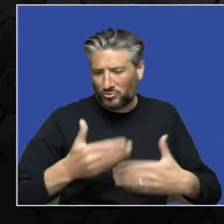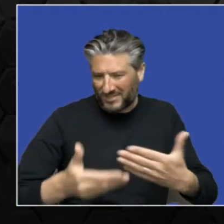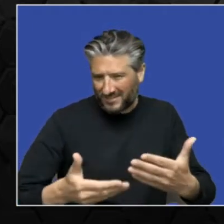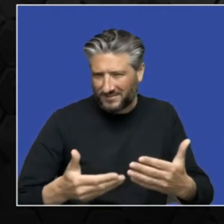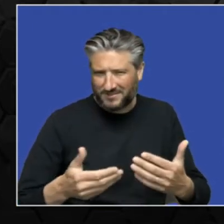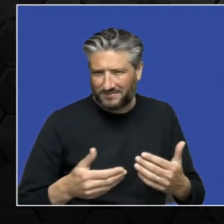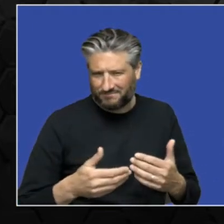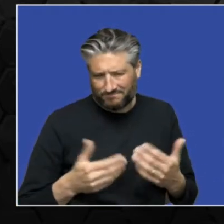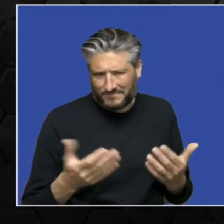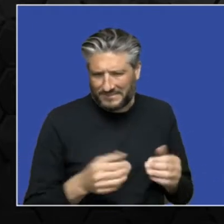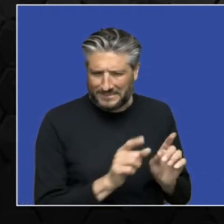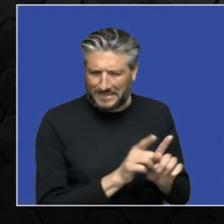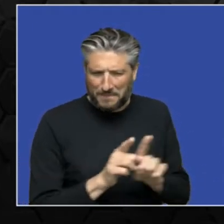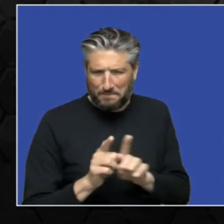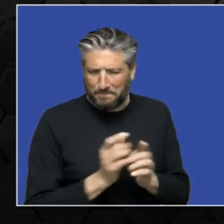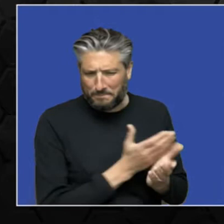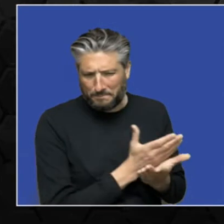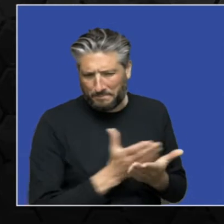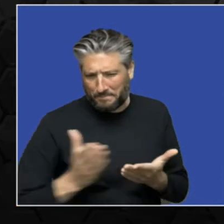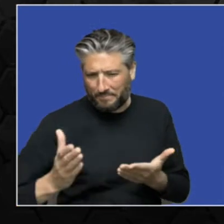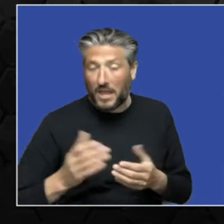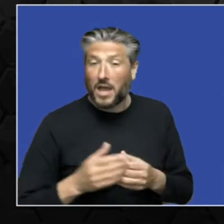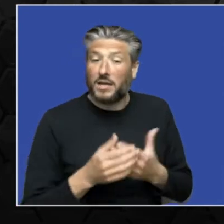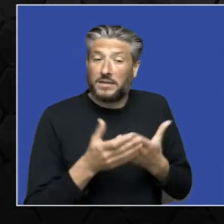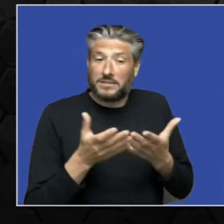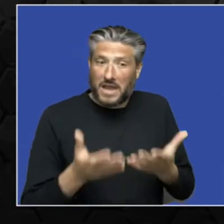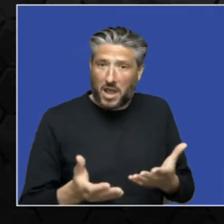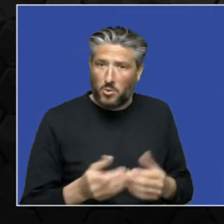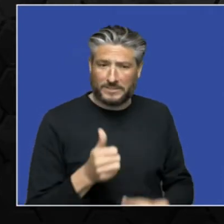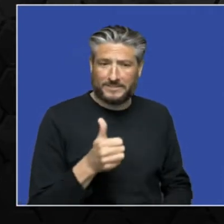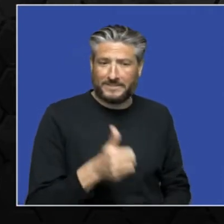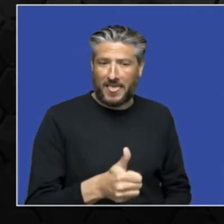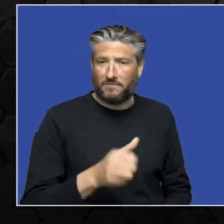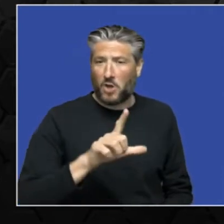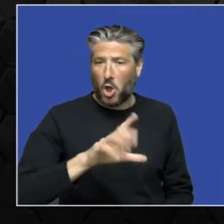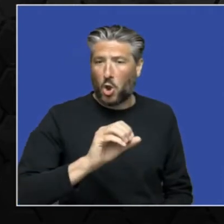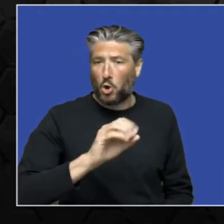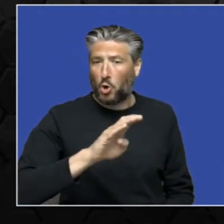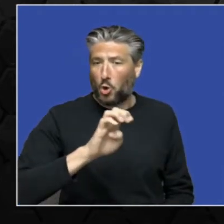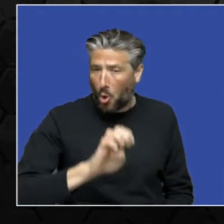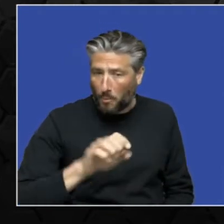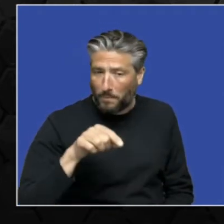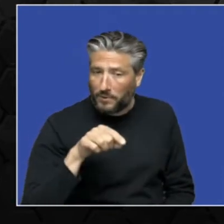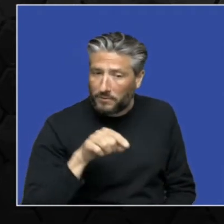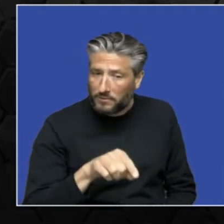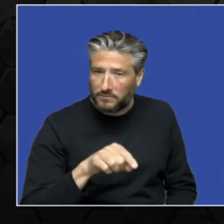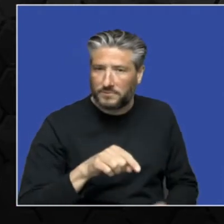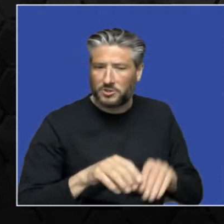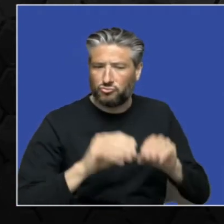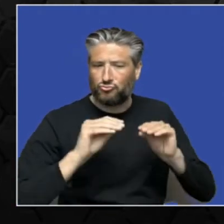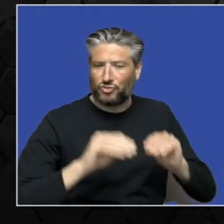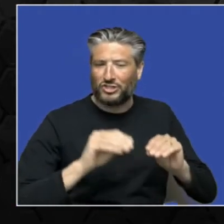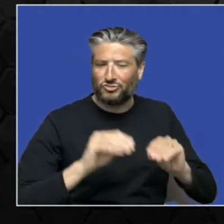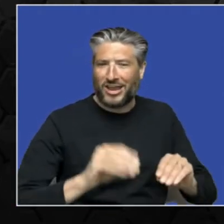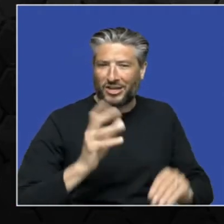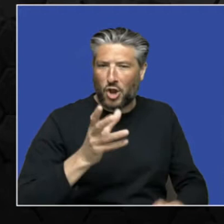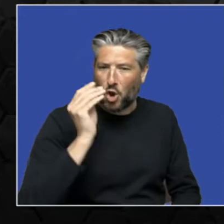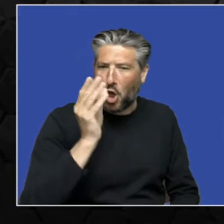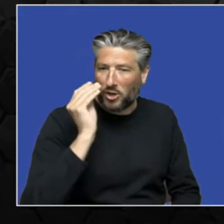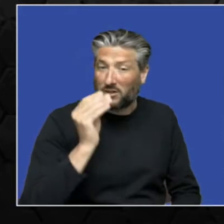training is all done by Loeb. So we just need to sit back and wait till the progress